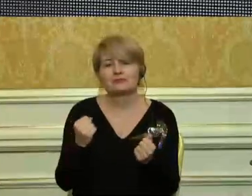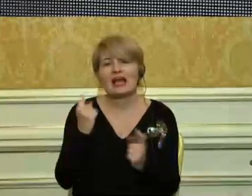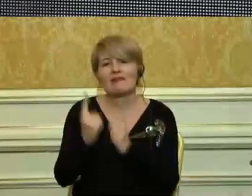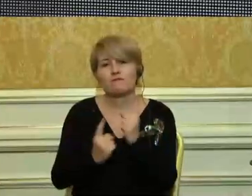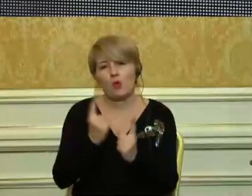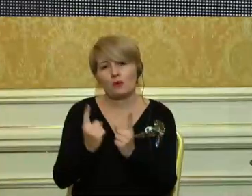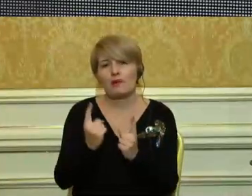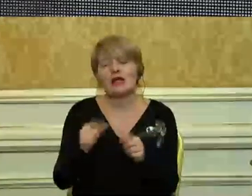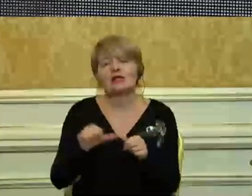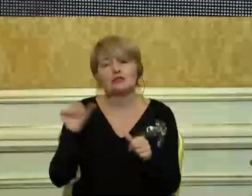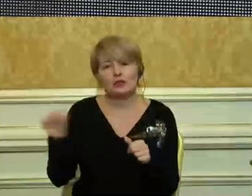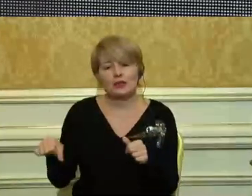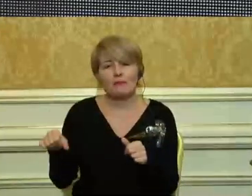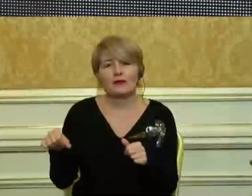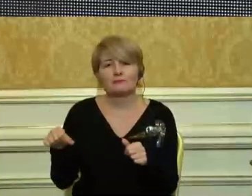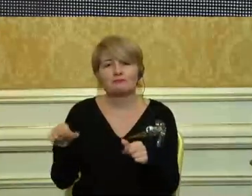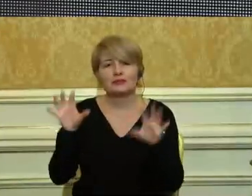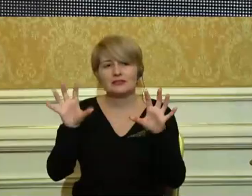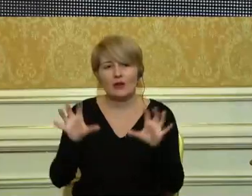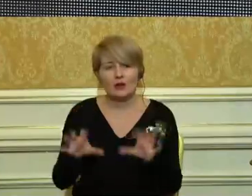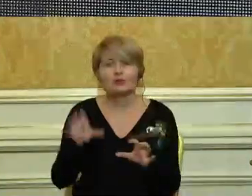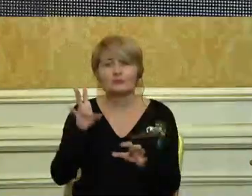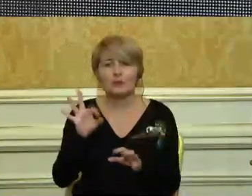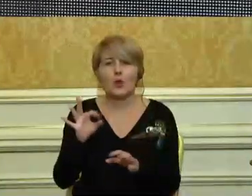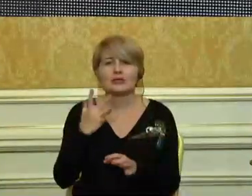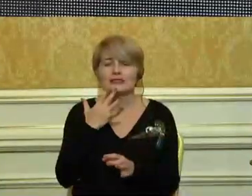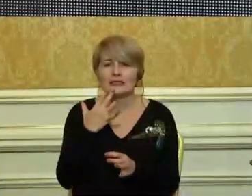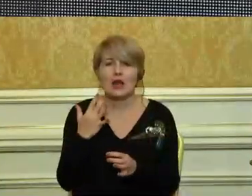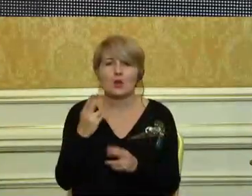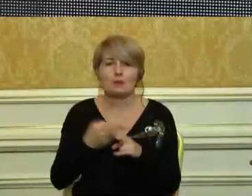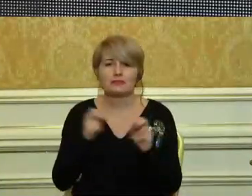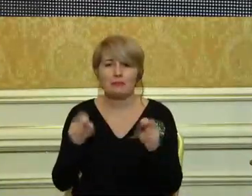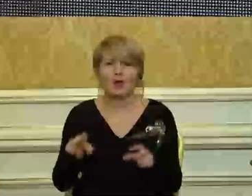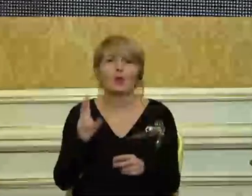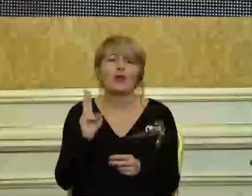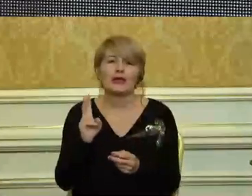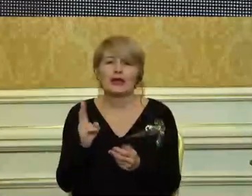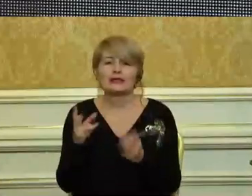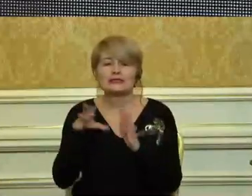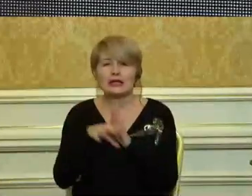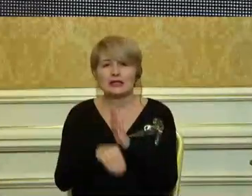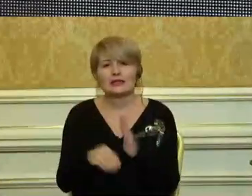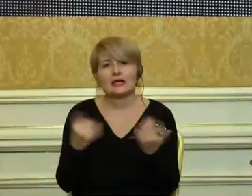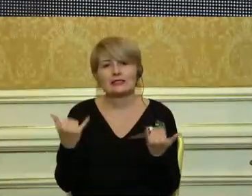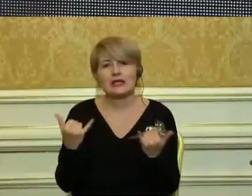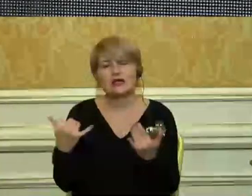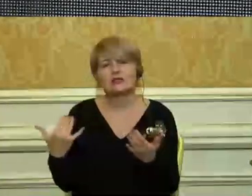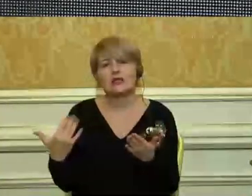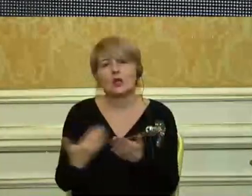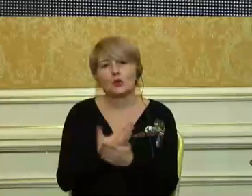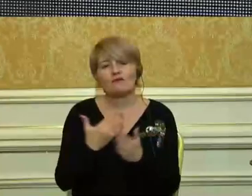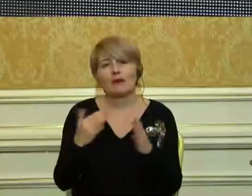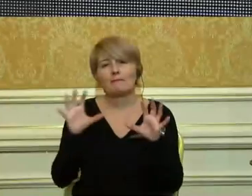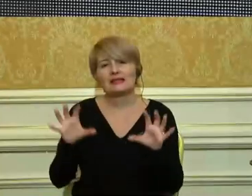legislative framework for aligning Ukraine's national security architecture with Euro-Atlantic principles. This constitutes a